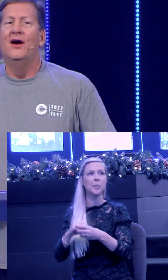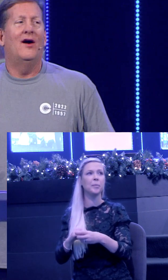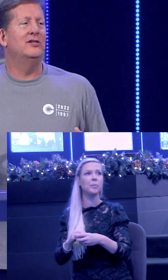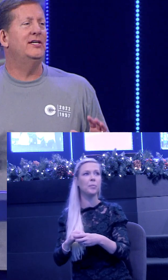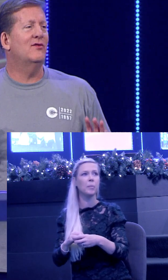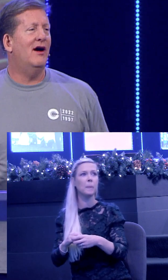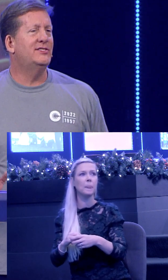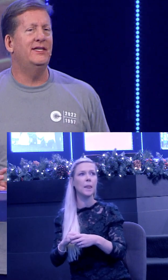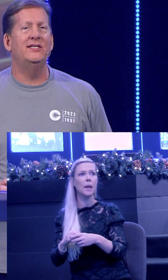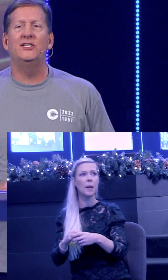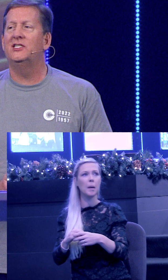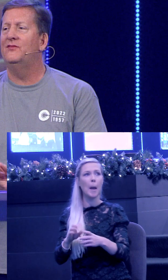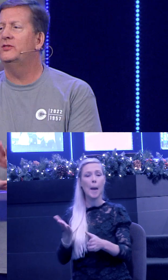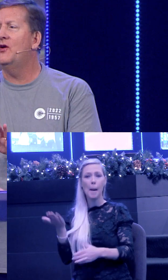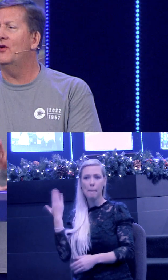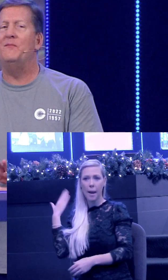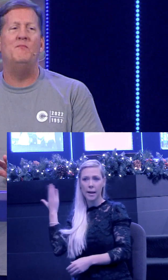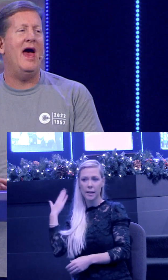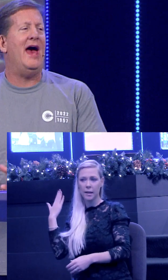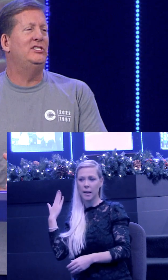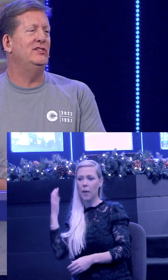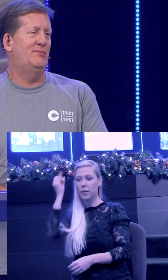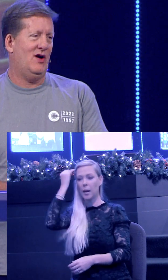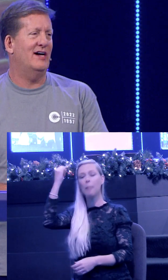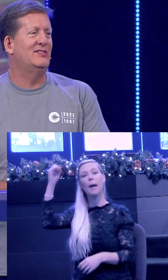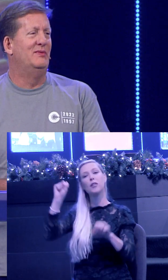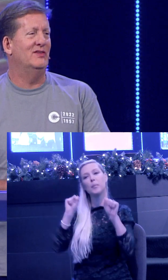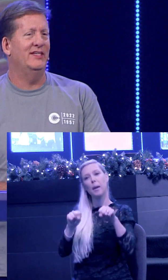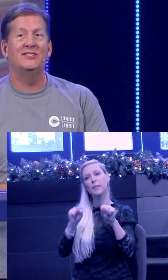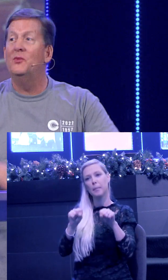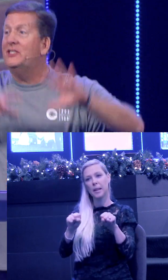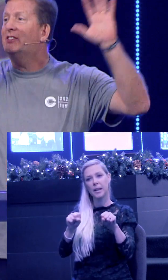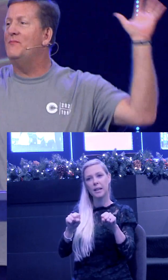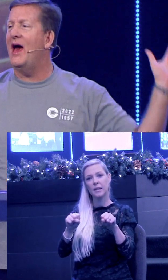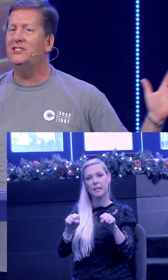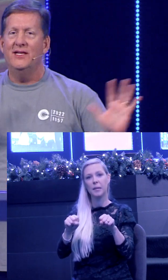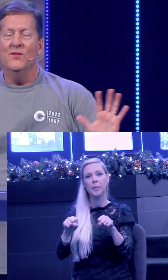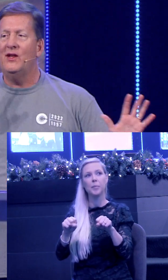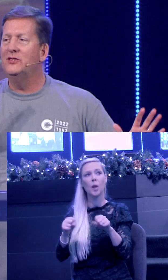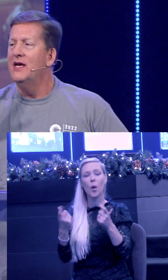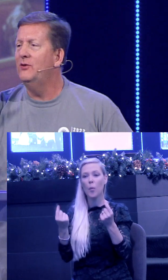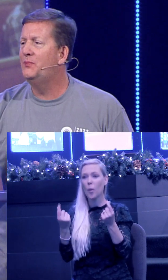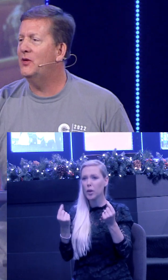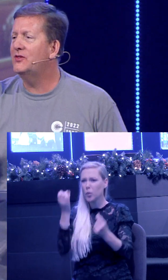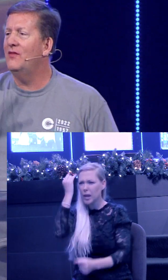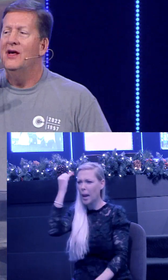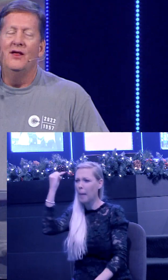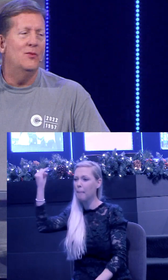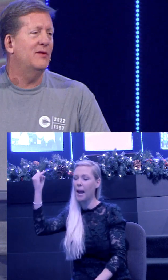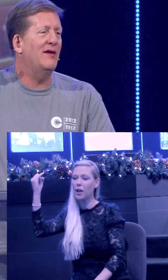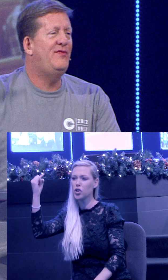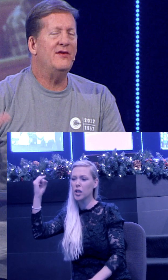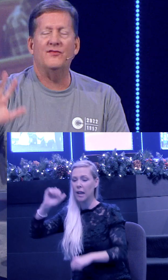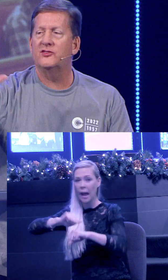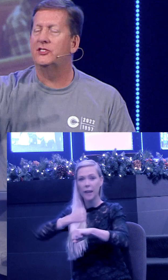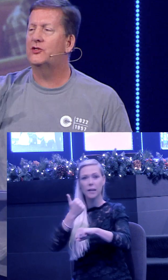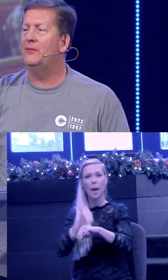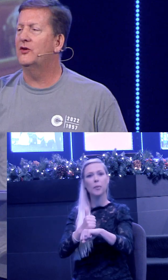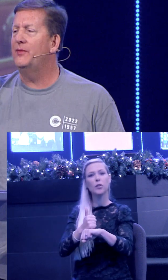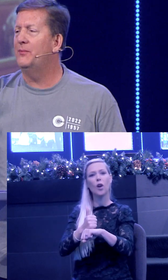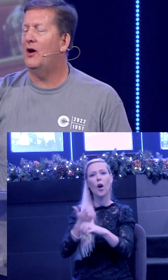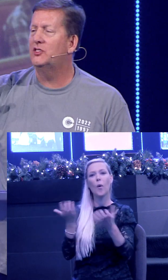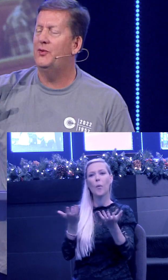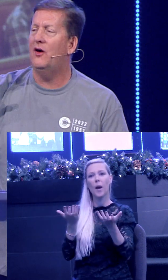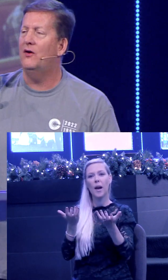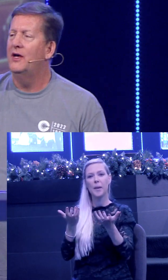day, our generosity initiative was called Imagine the Possibilities. And we just imagined, and it was built on one of my favorite verses of